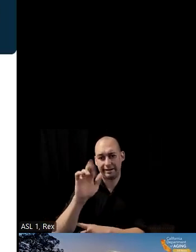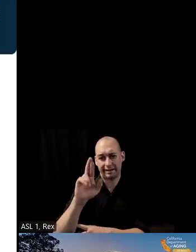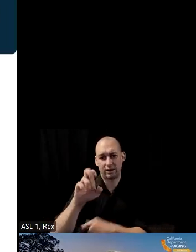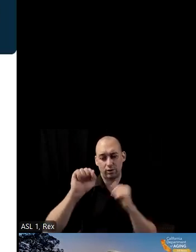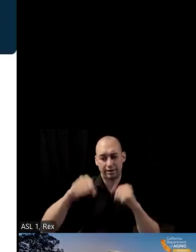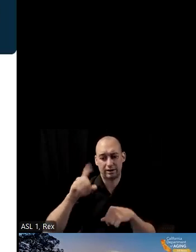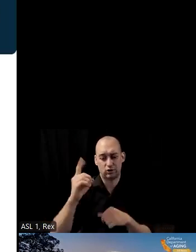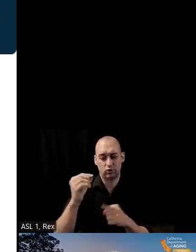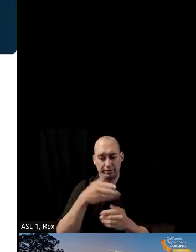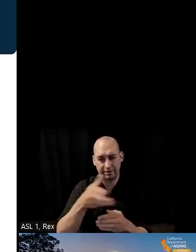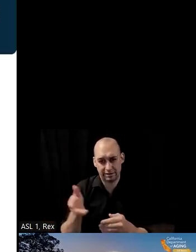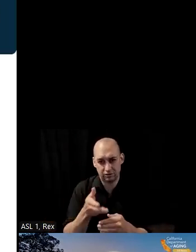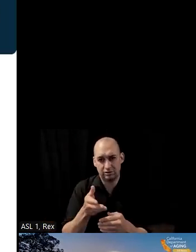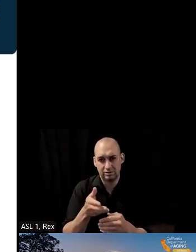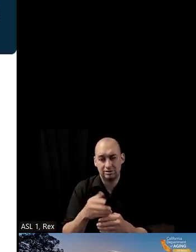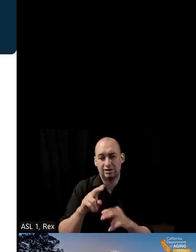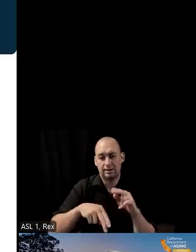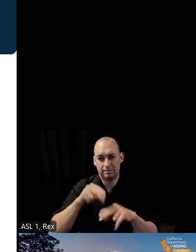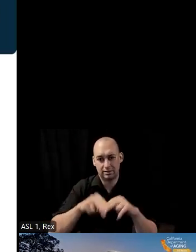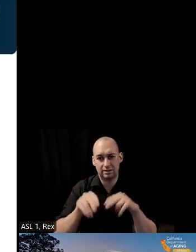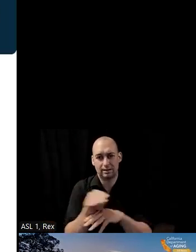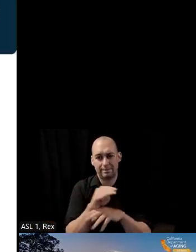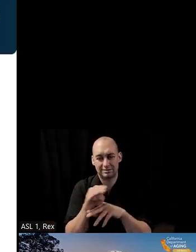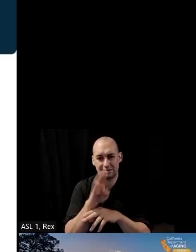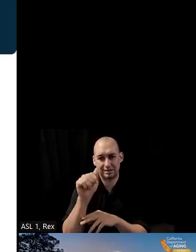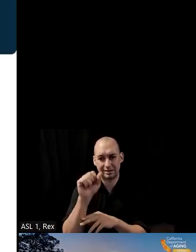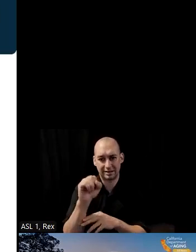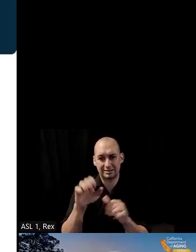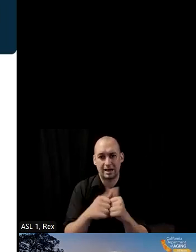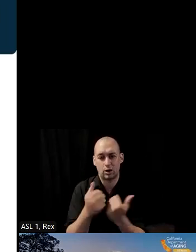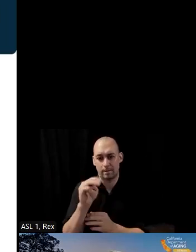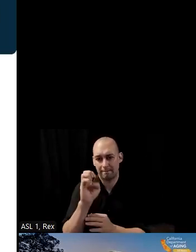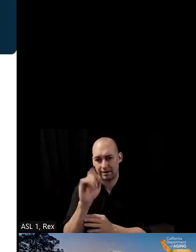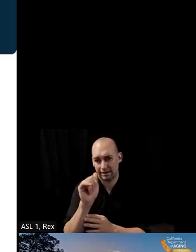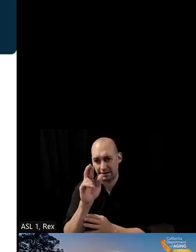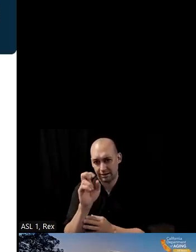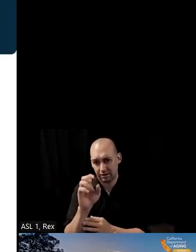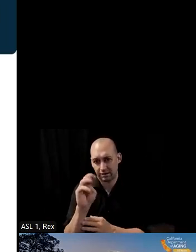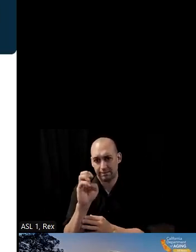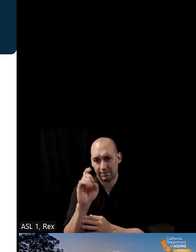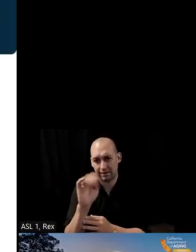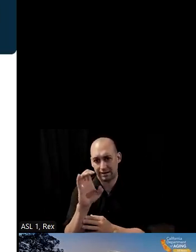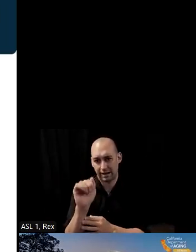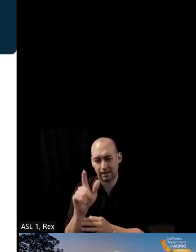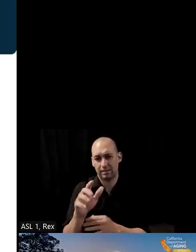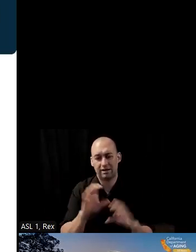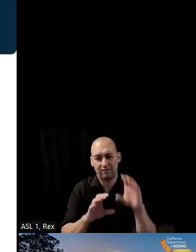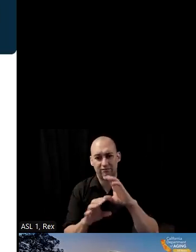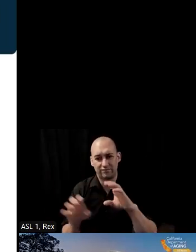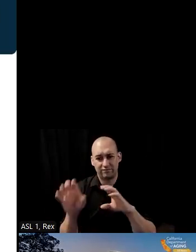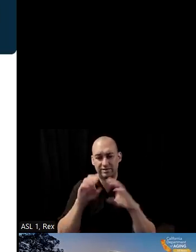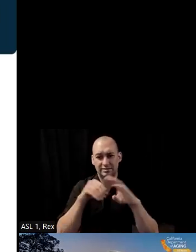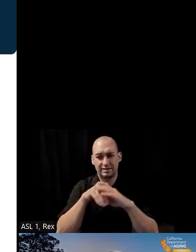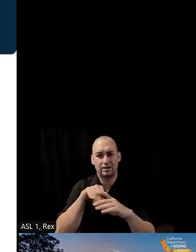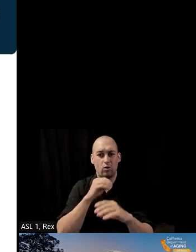and really building a business case for how Medicare, not Medi-Cal, can invest in home and community-based services and